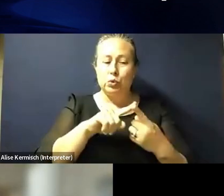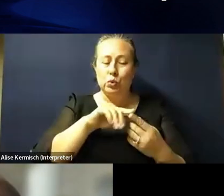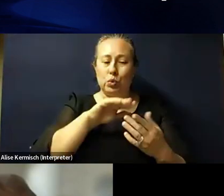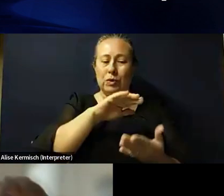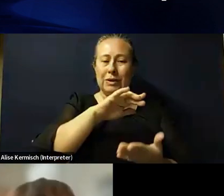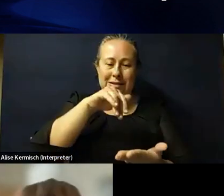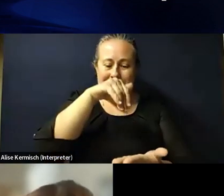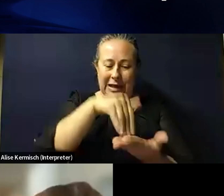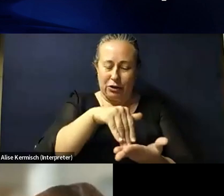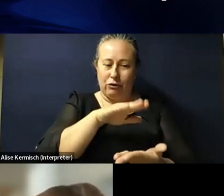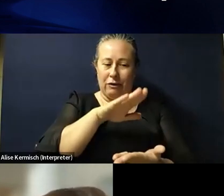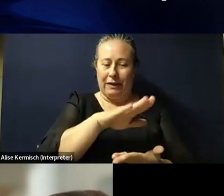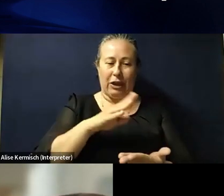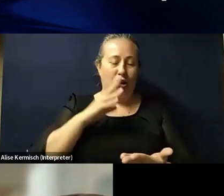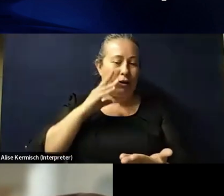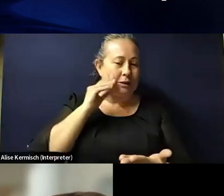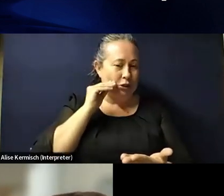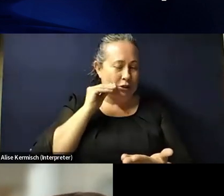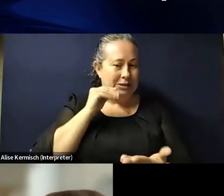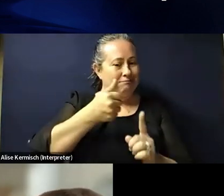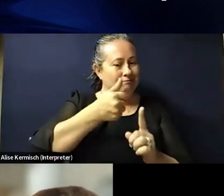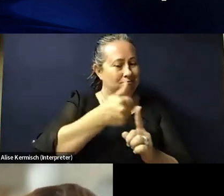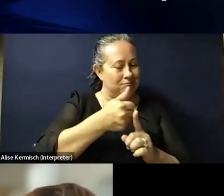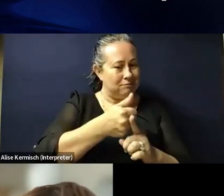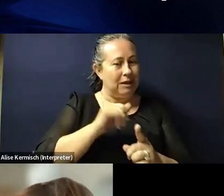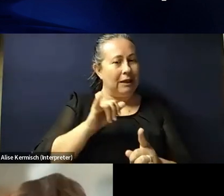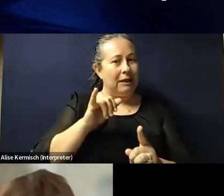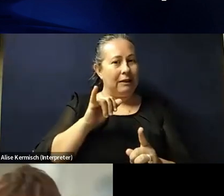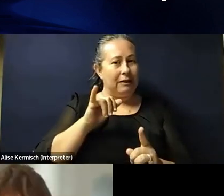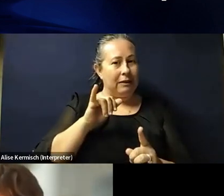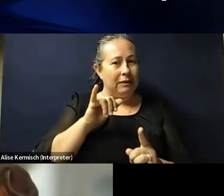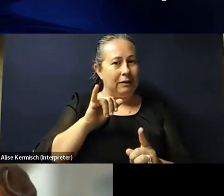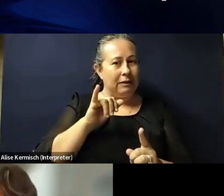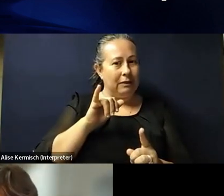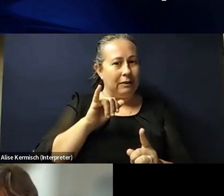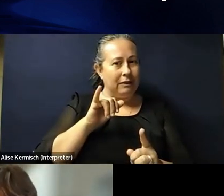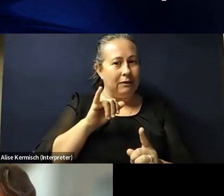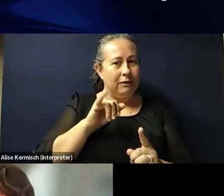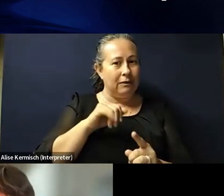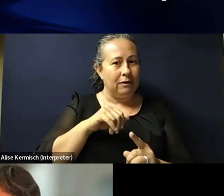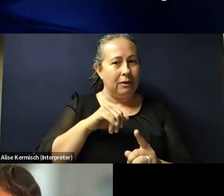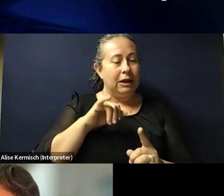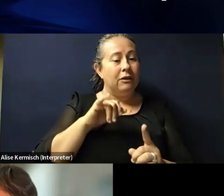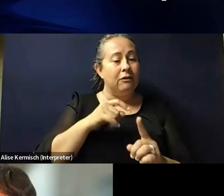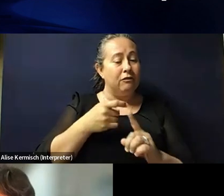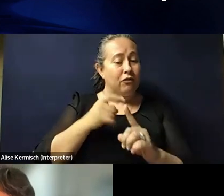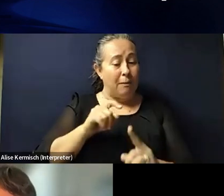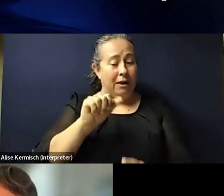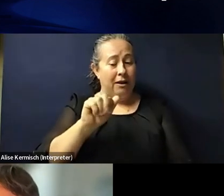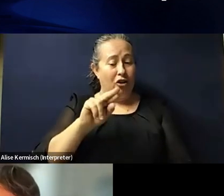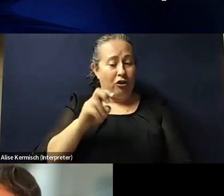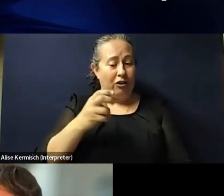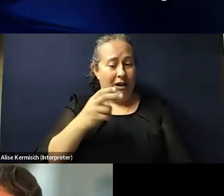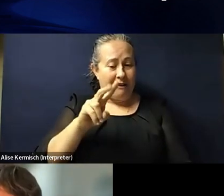lived experiences of disabled people. That is very challenging to do when so much of the archival work